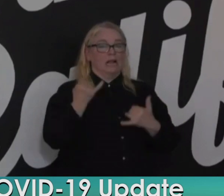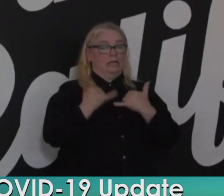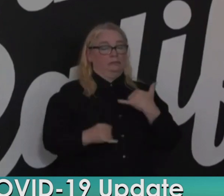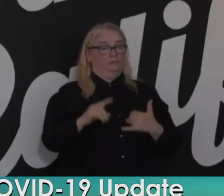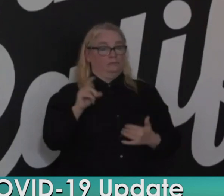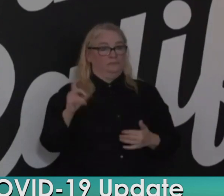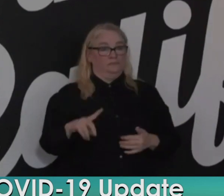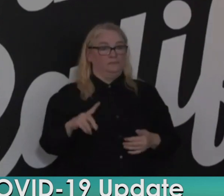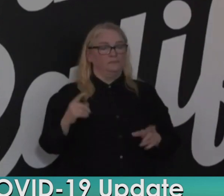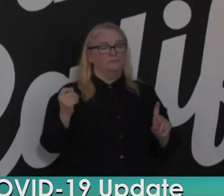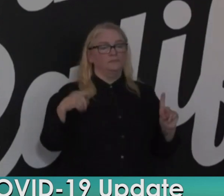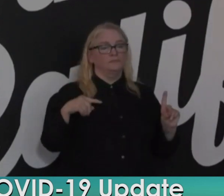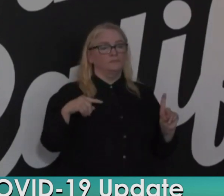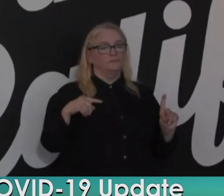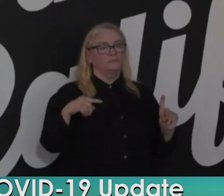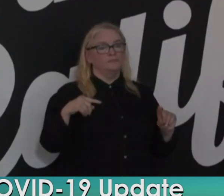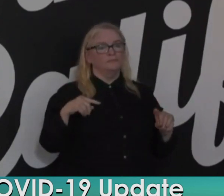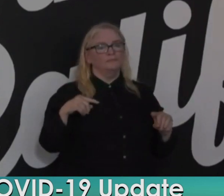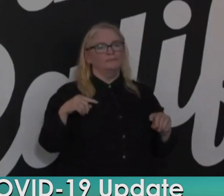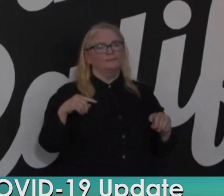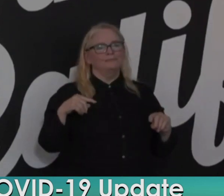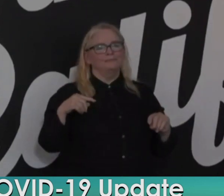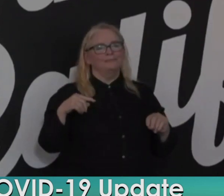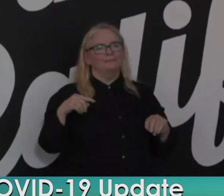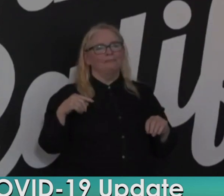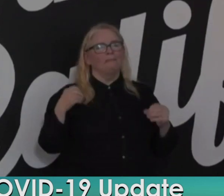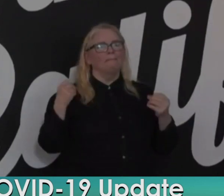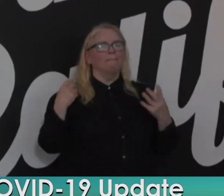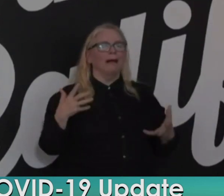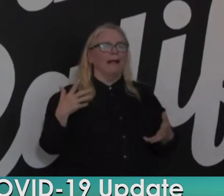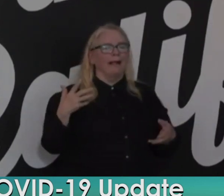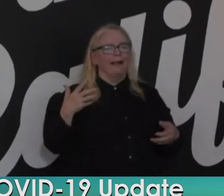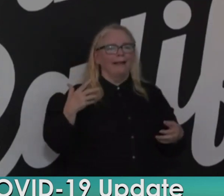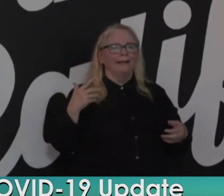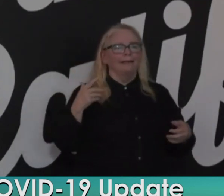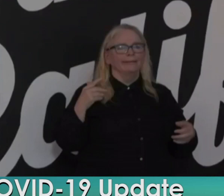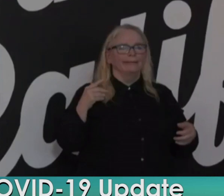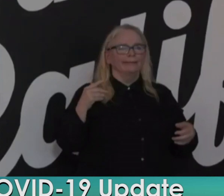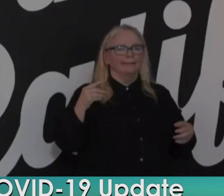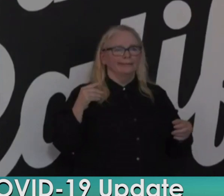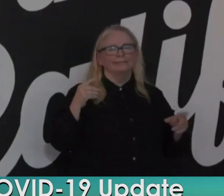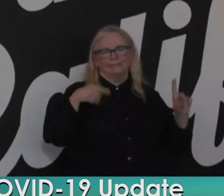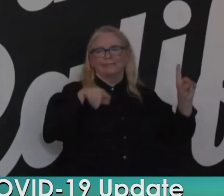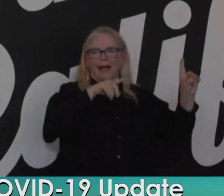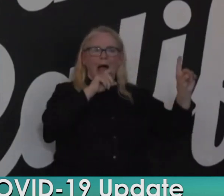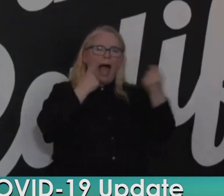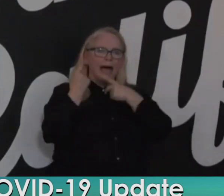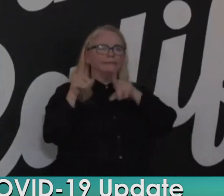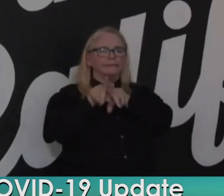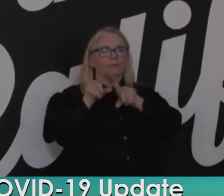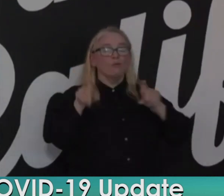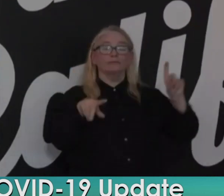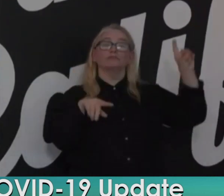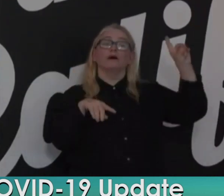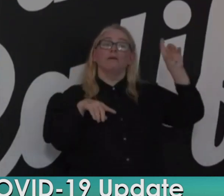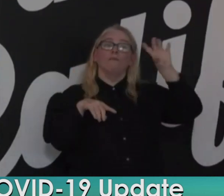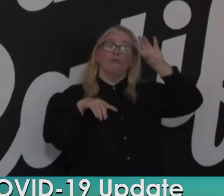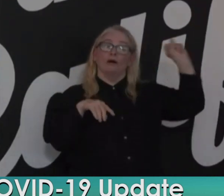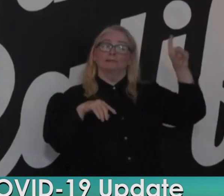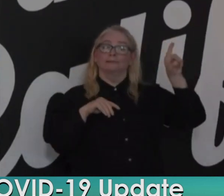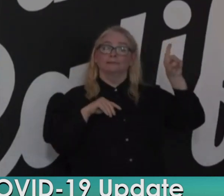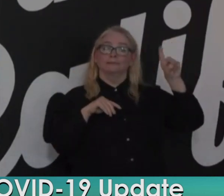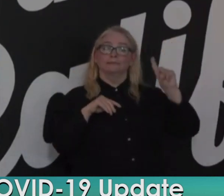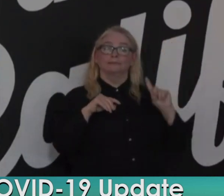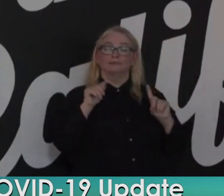Politico and the LA Times. The president tweeted just recently, just within the last hour, well-run states should not be bailing